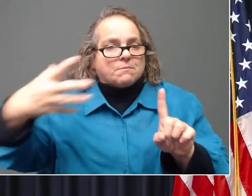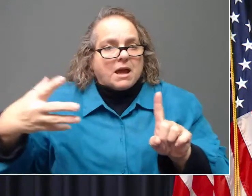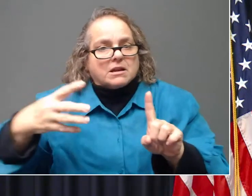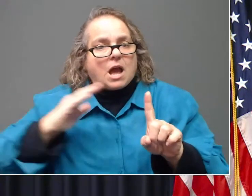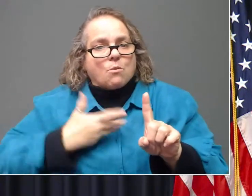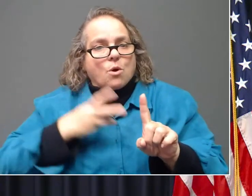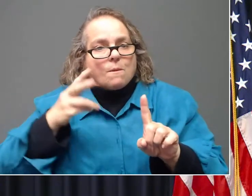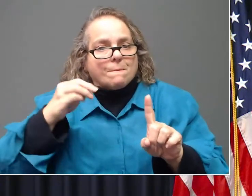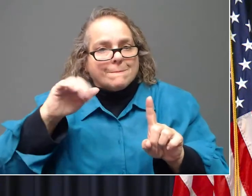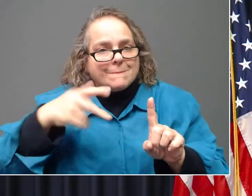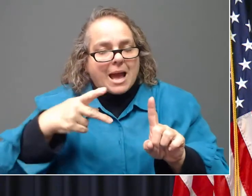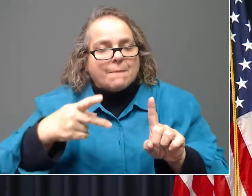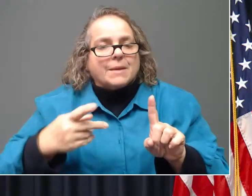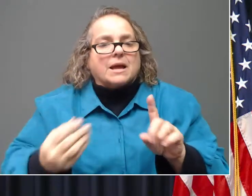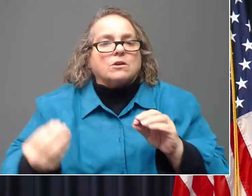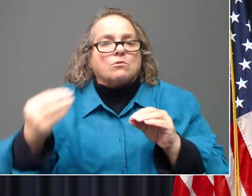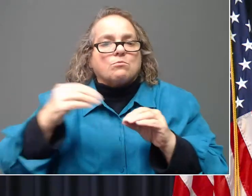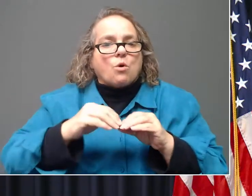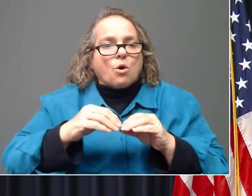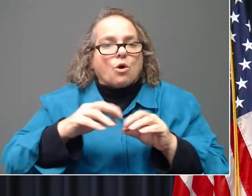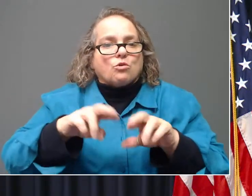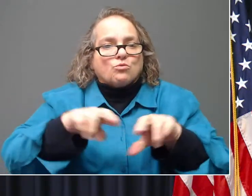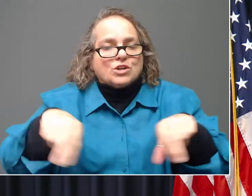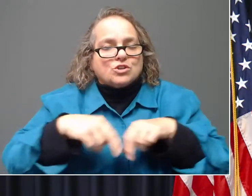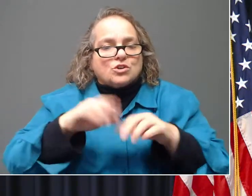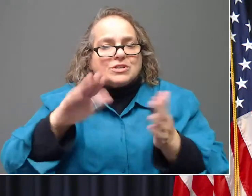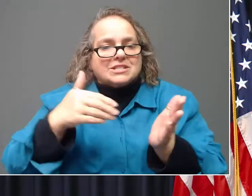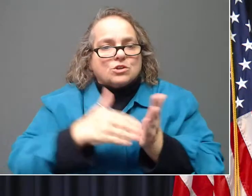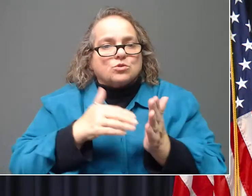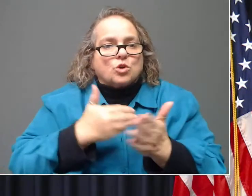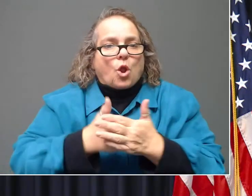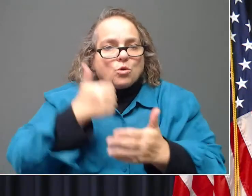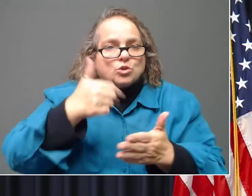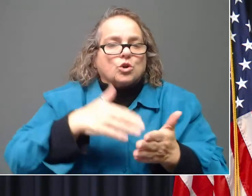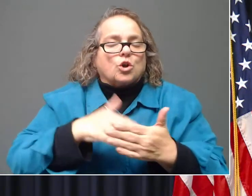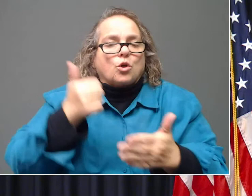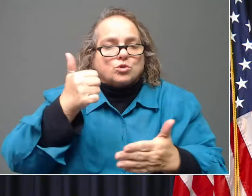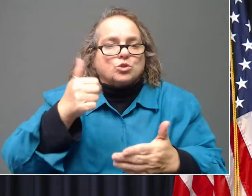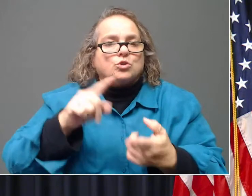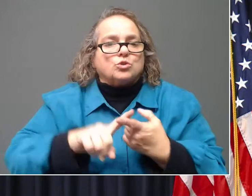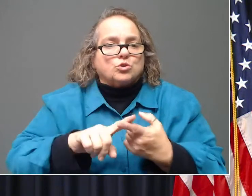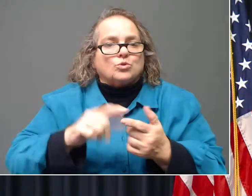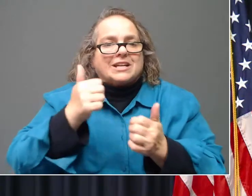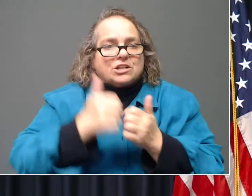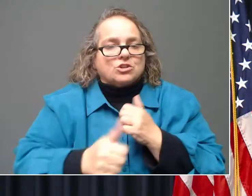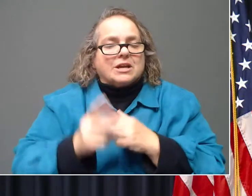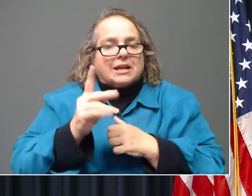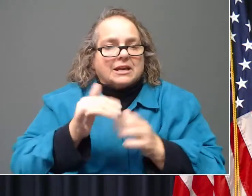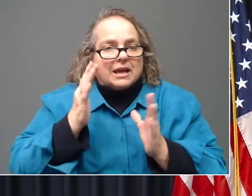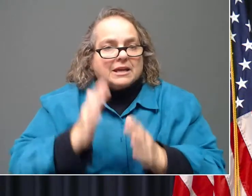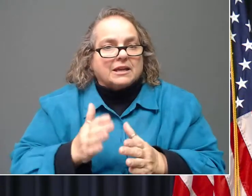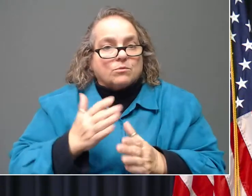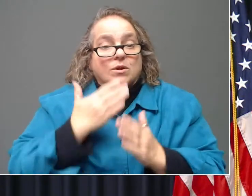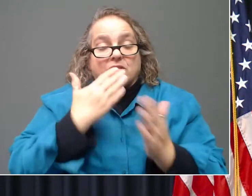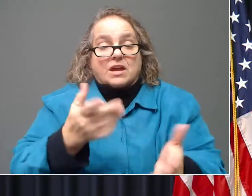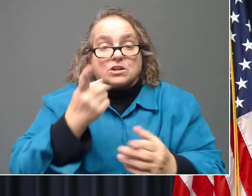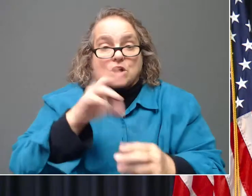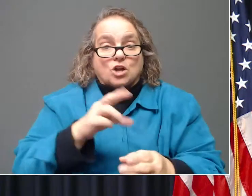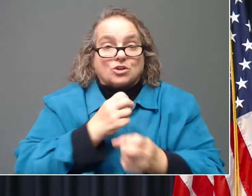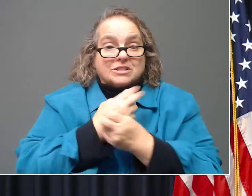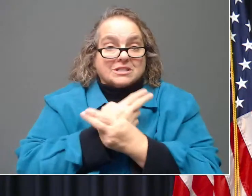get these regional centers closer and closer and closer to each Kentuckian. I want to thank Dr. Stack. I want to